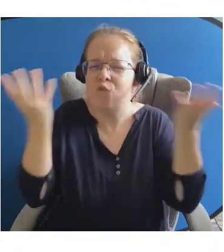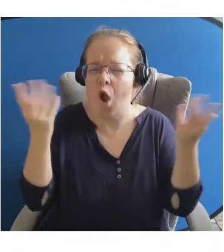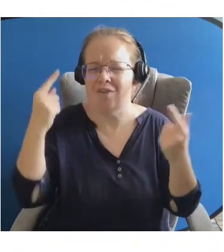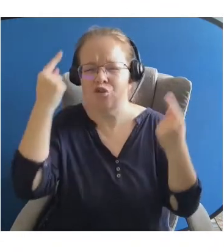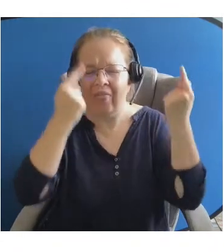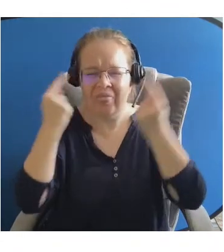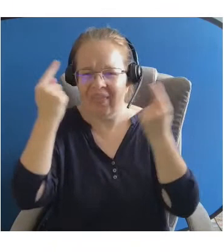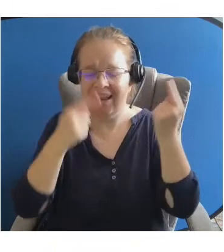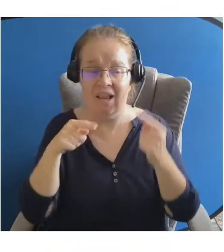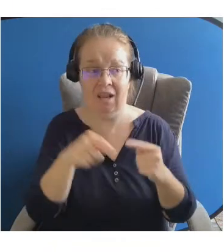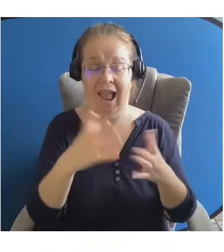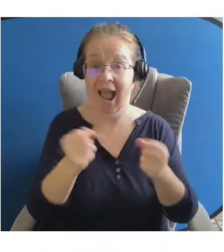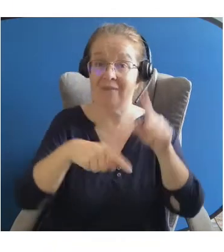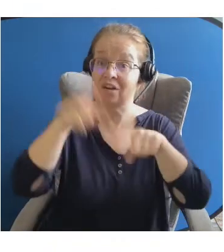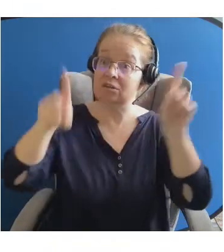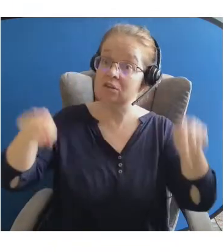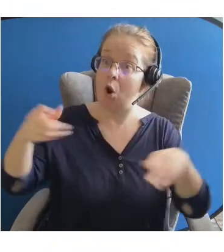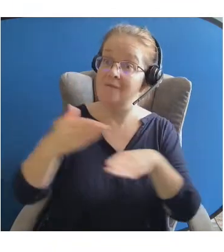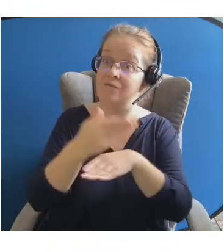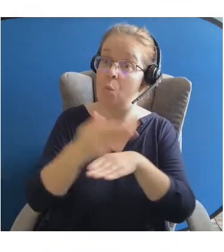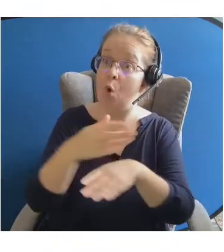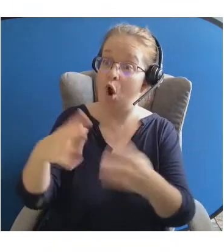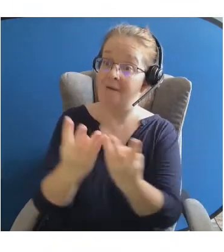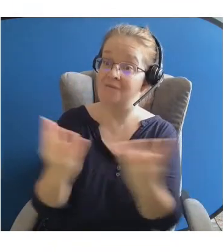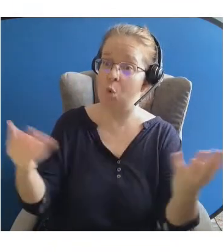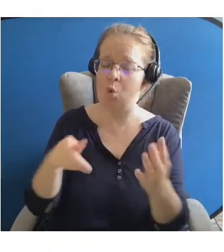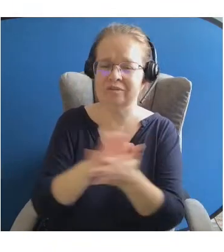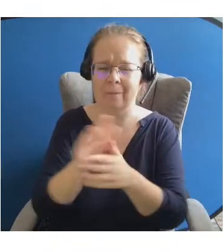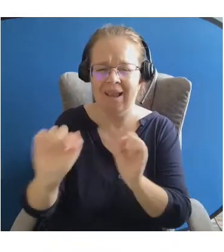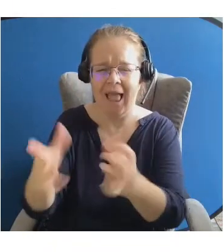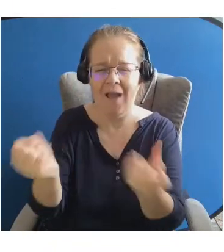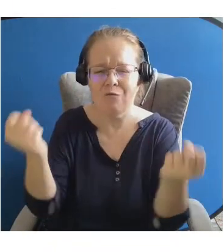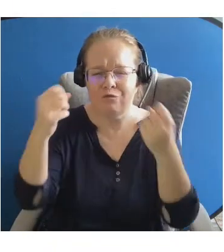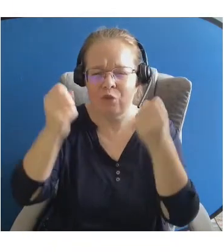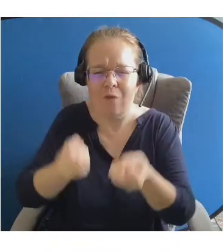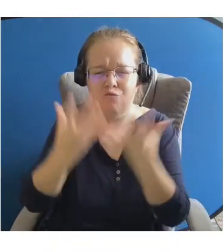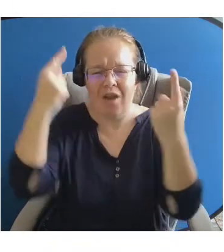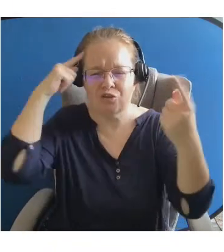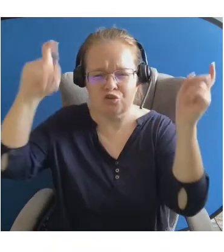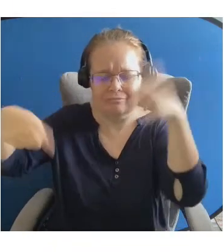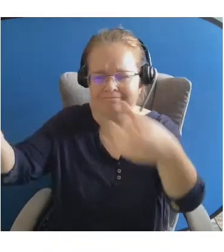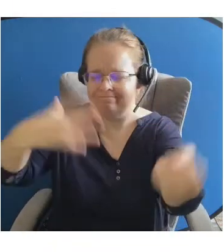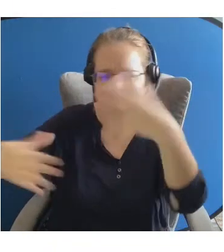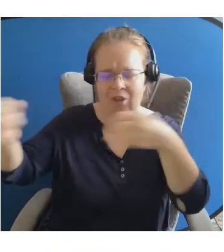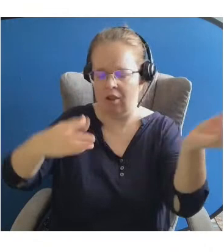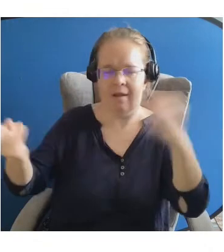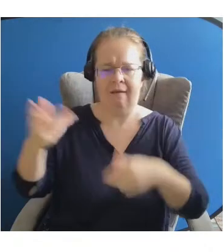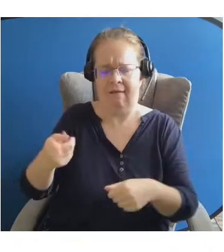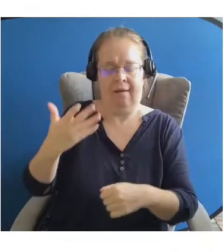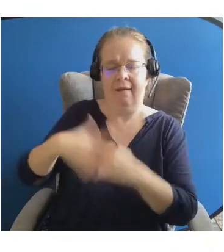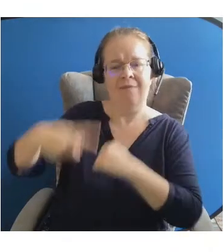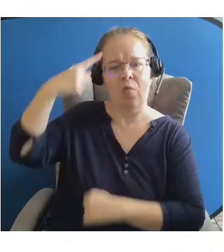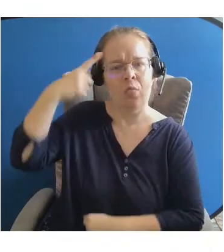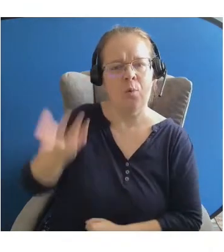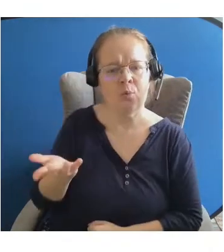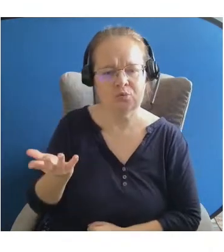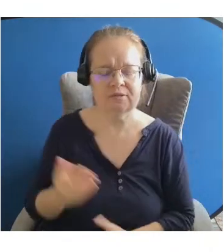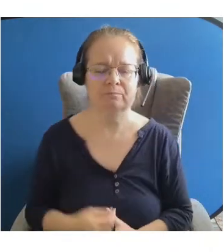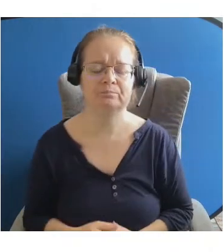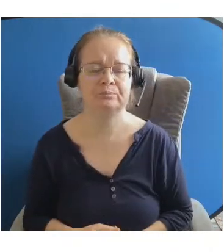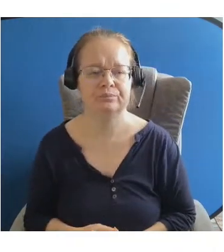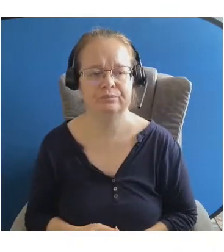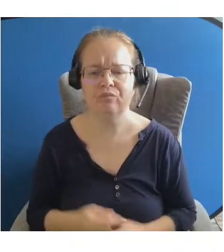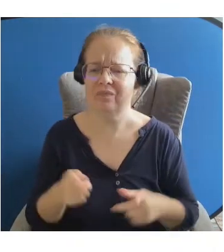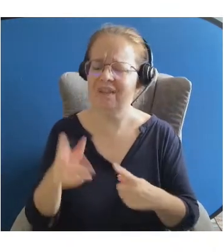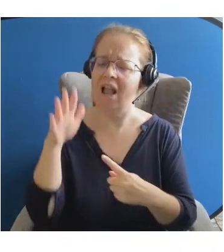a truly diverse and inclusive workforce. I think the other part of that is it's an important opportunity